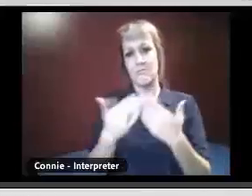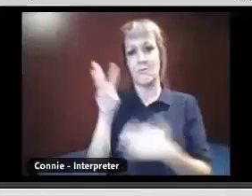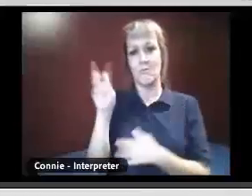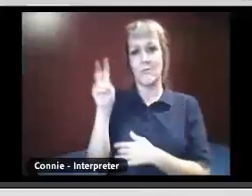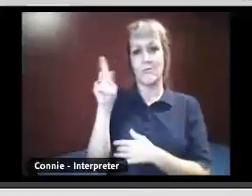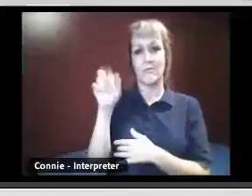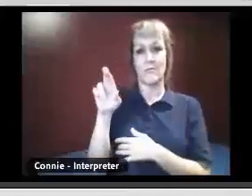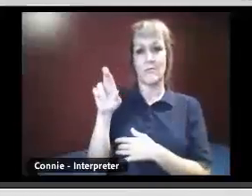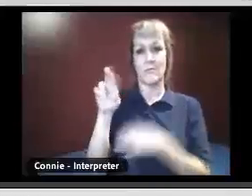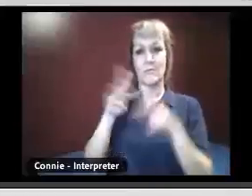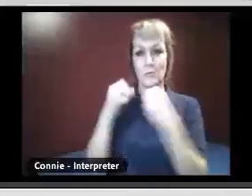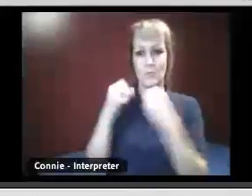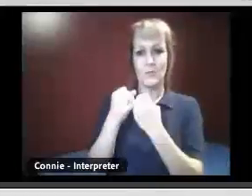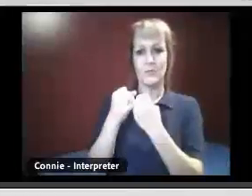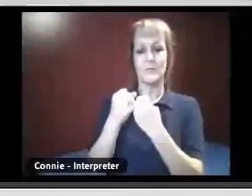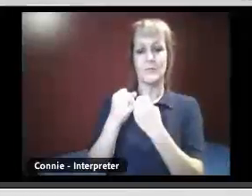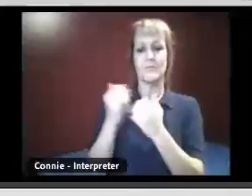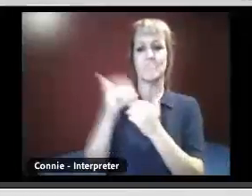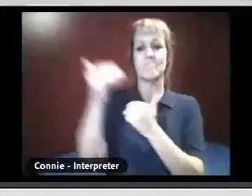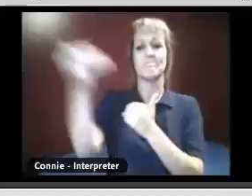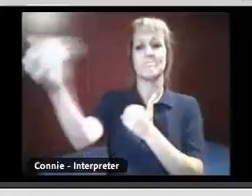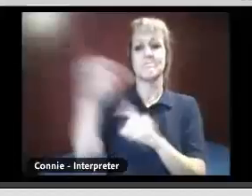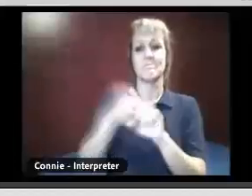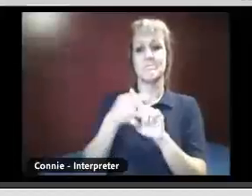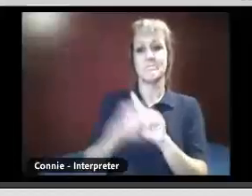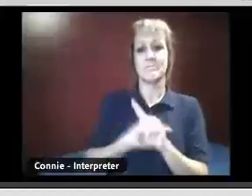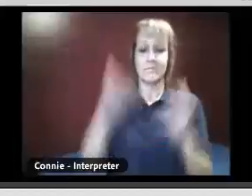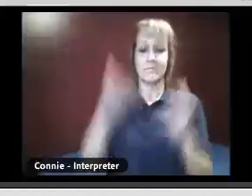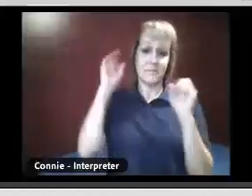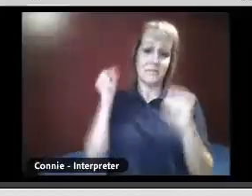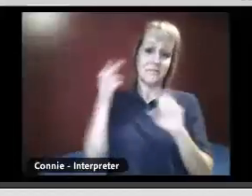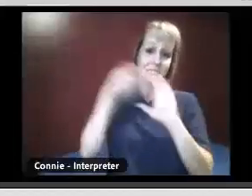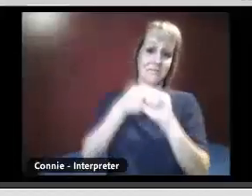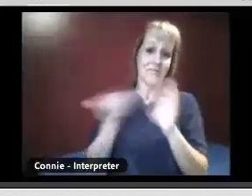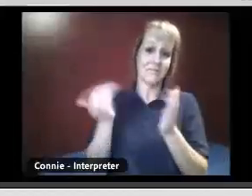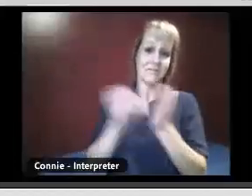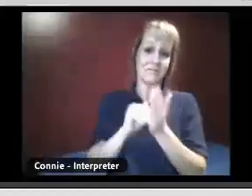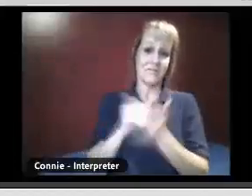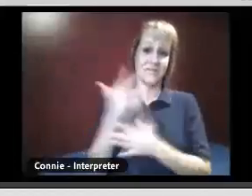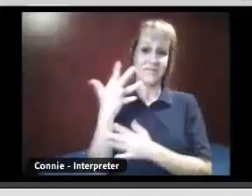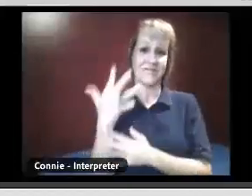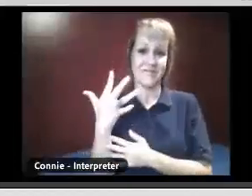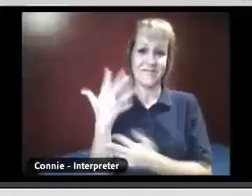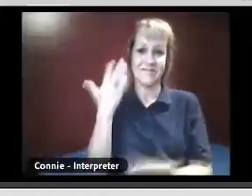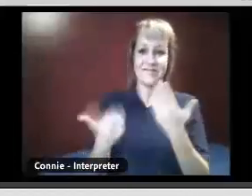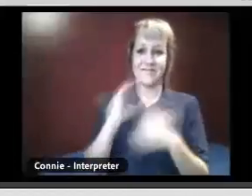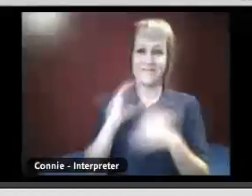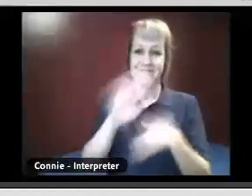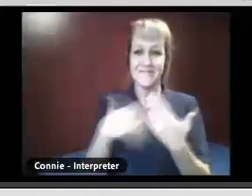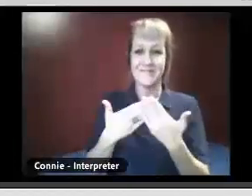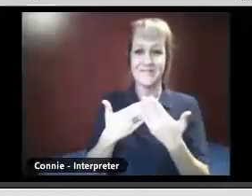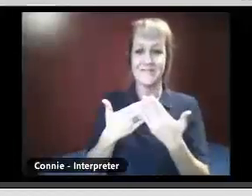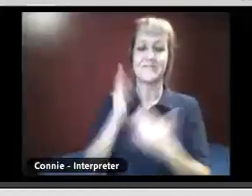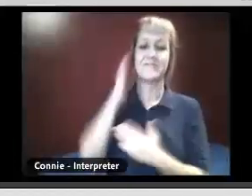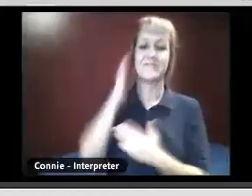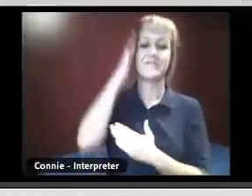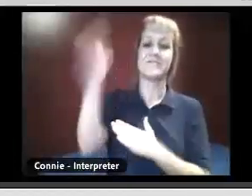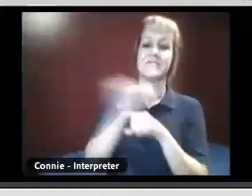months ahead, and we hope you're all able to join us for at least 5, if not all, future training